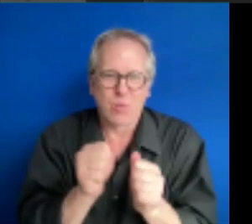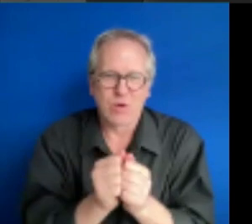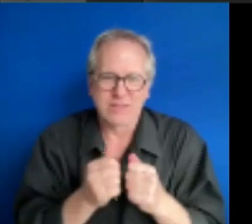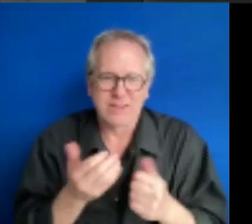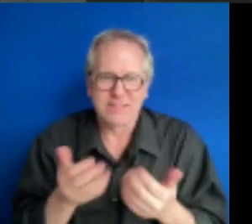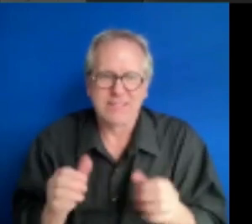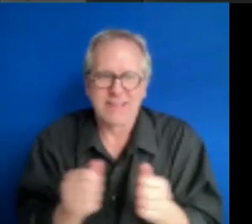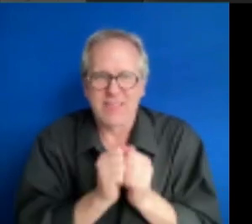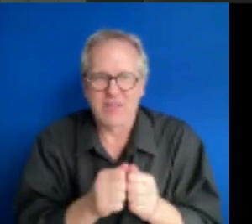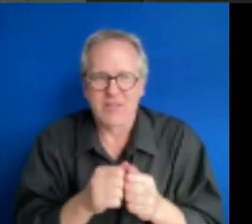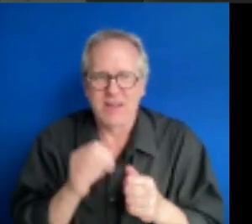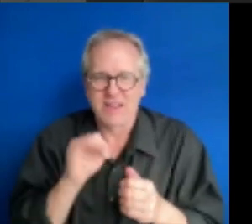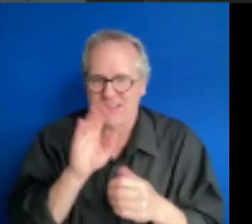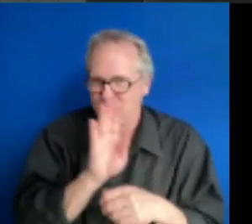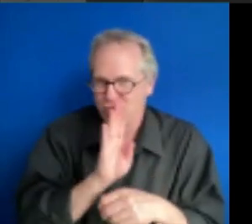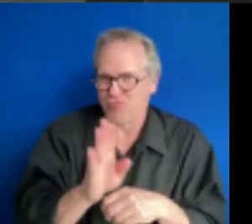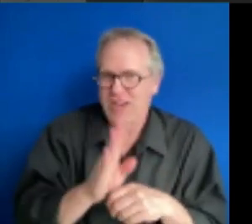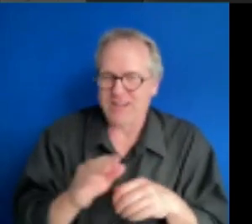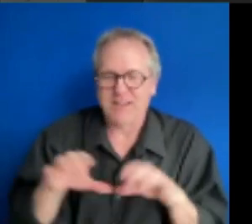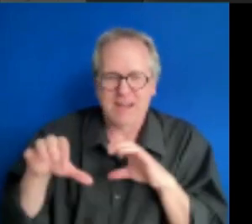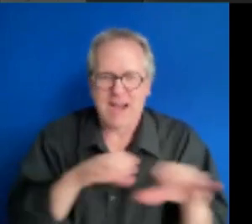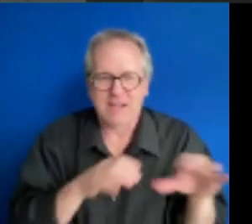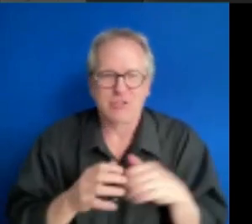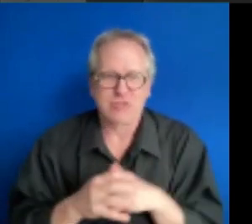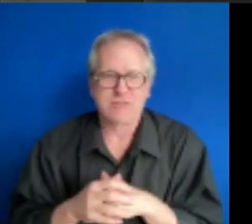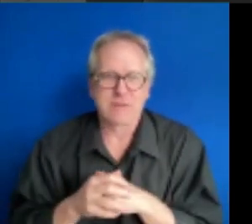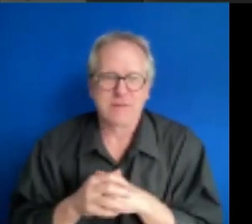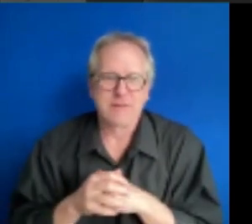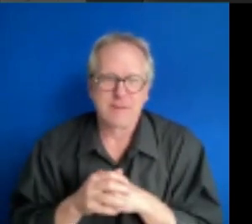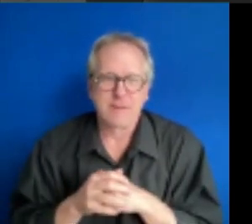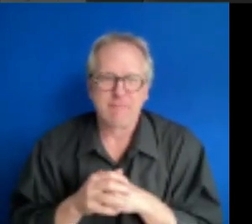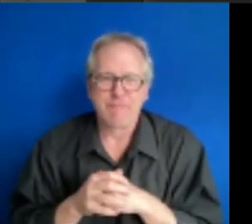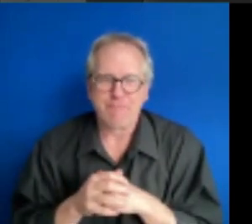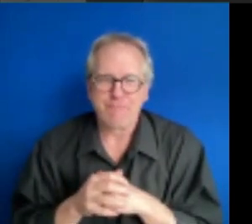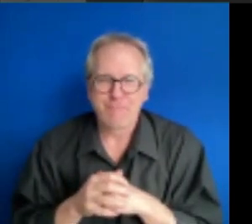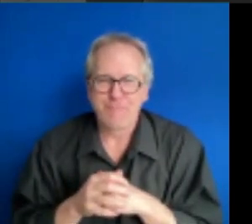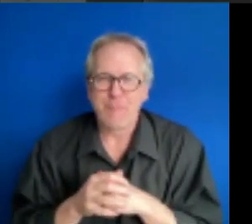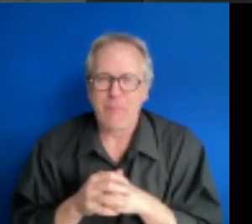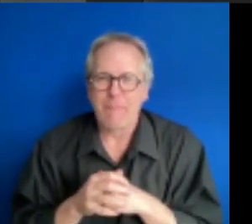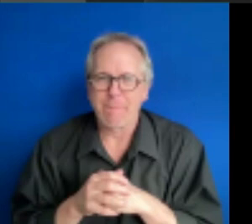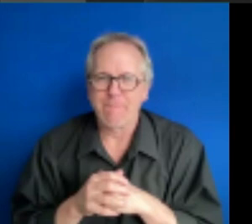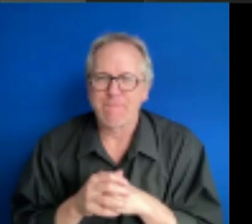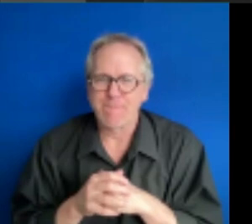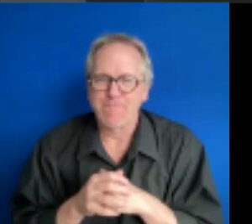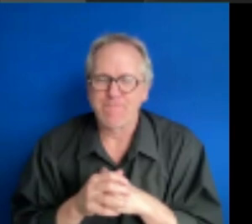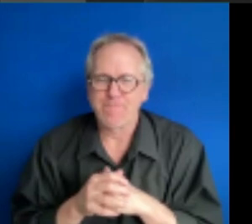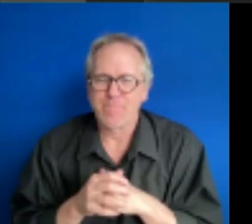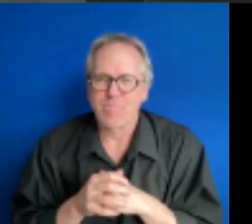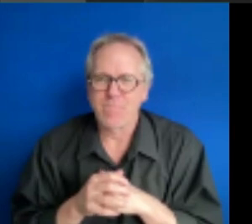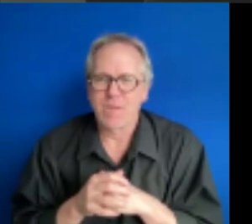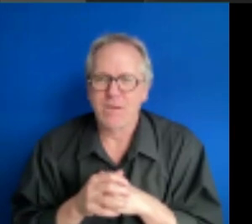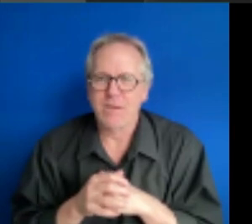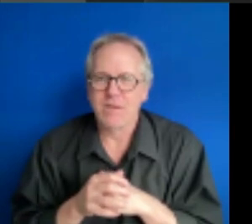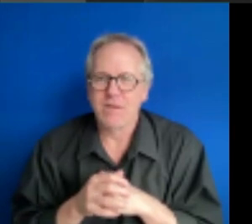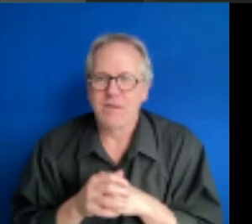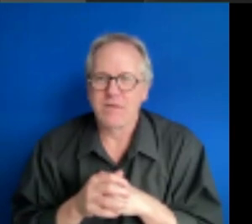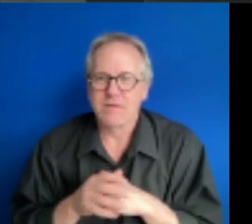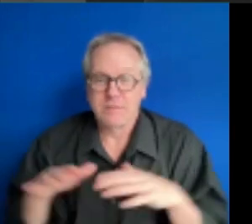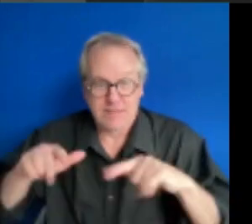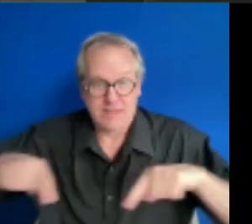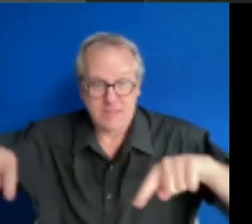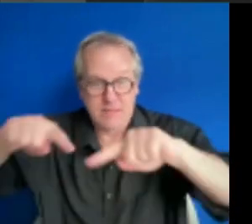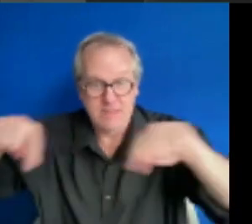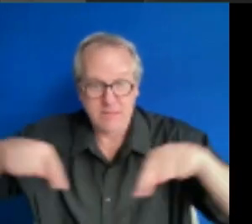that in that direct action kind of way. Great. Thanks, Amanda. Does anybody else here want to